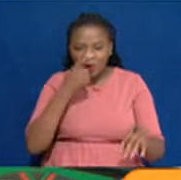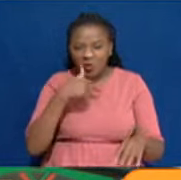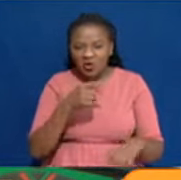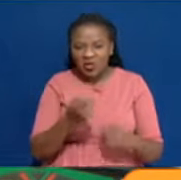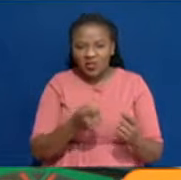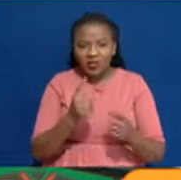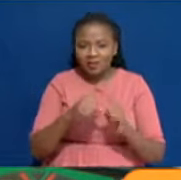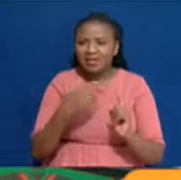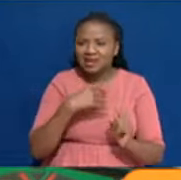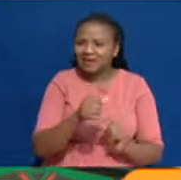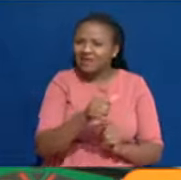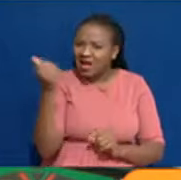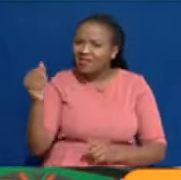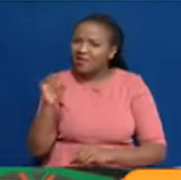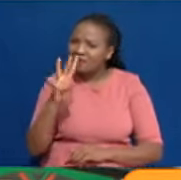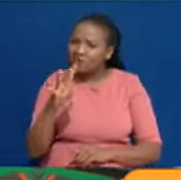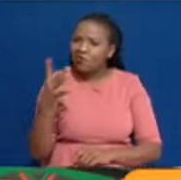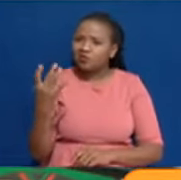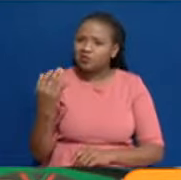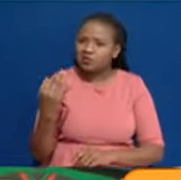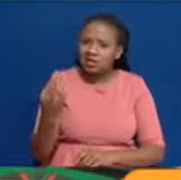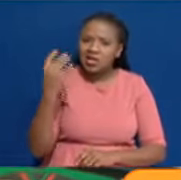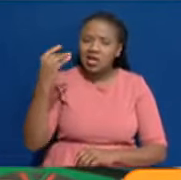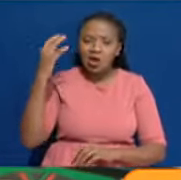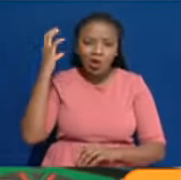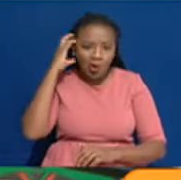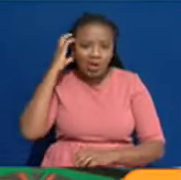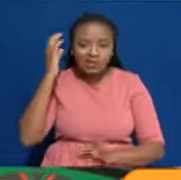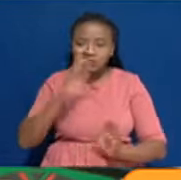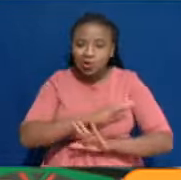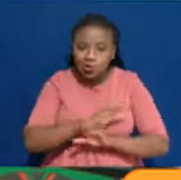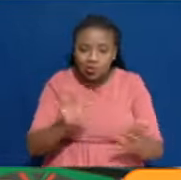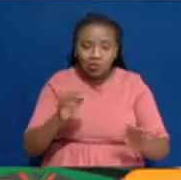four institutions that no student